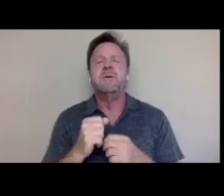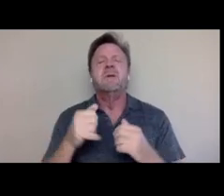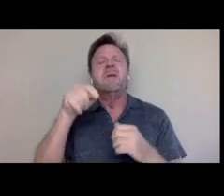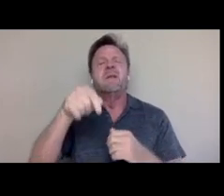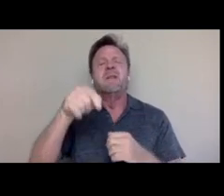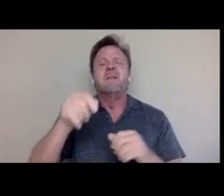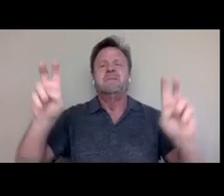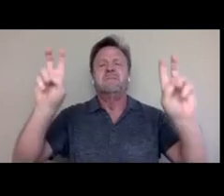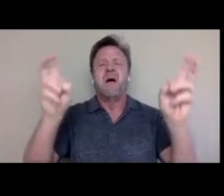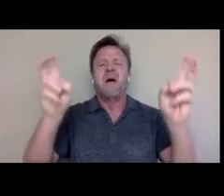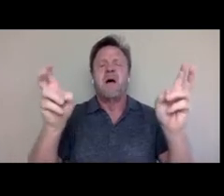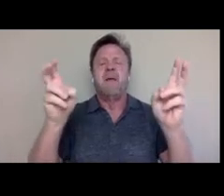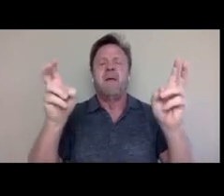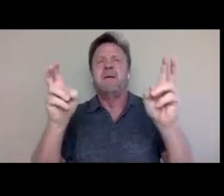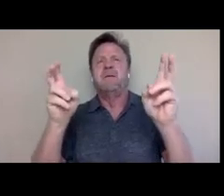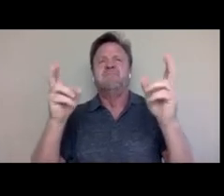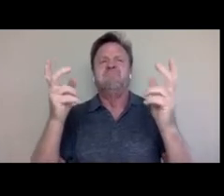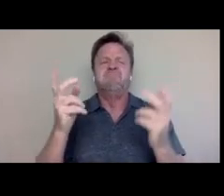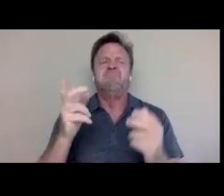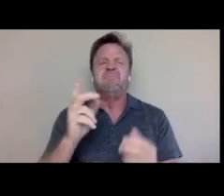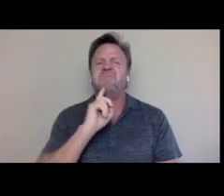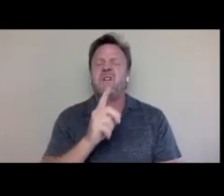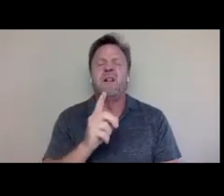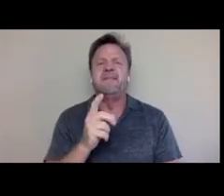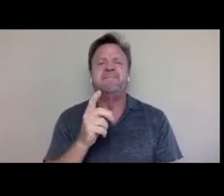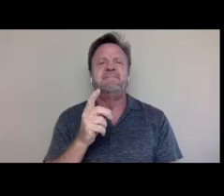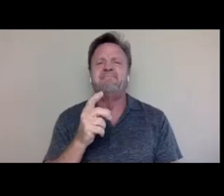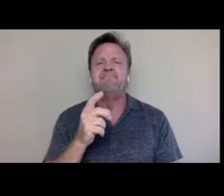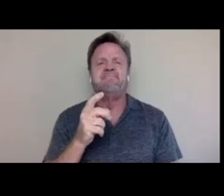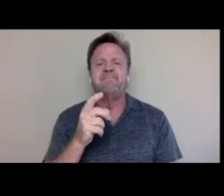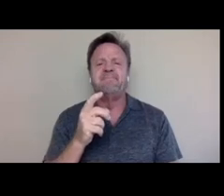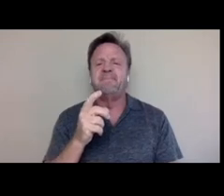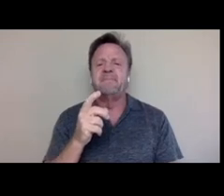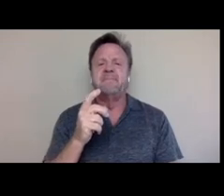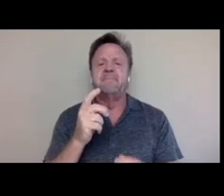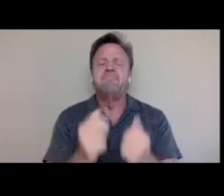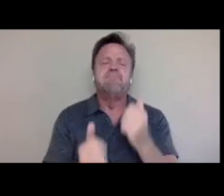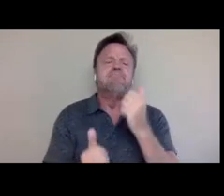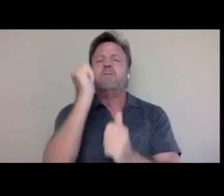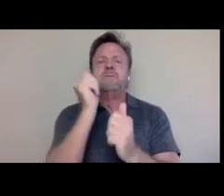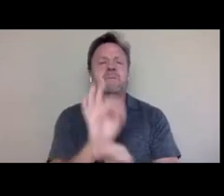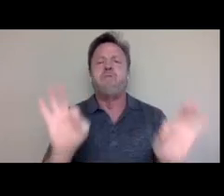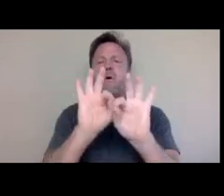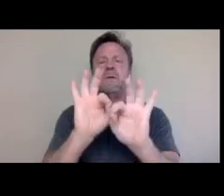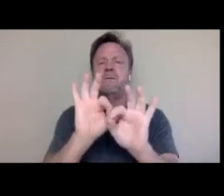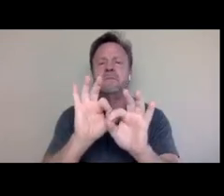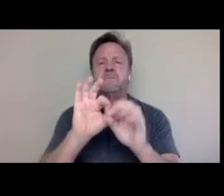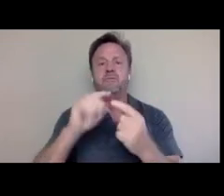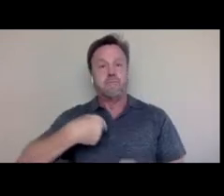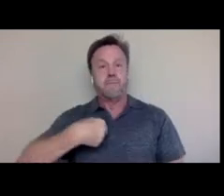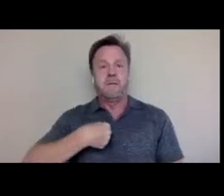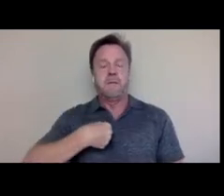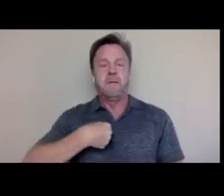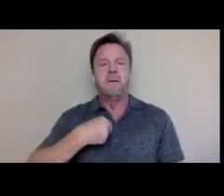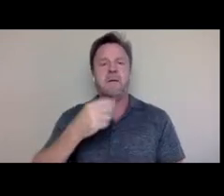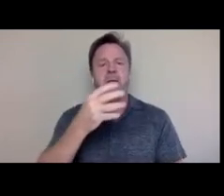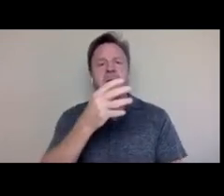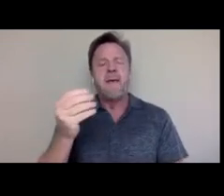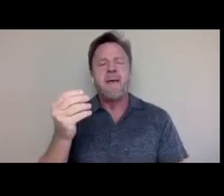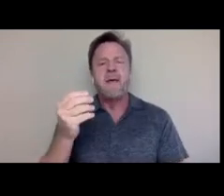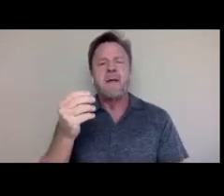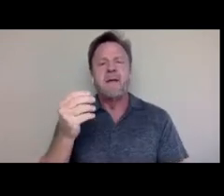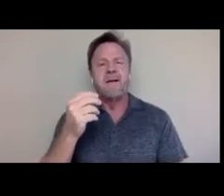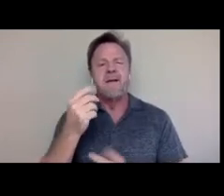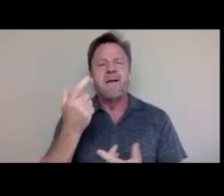is of the most greatest importance to me. And I am